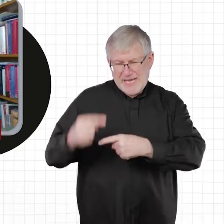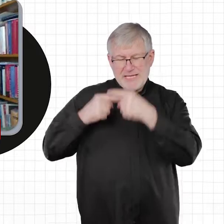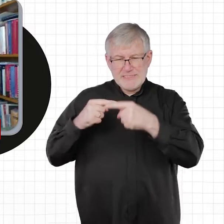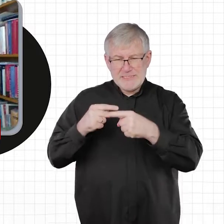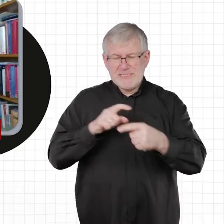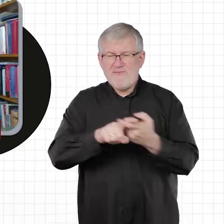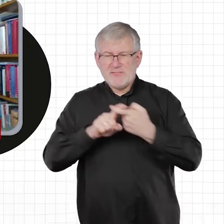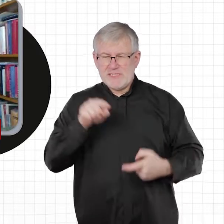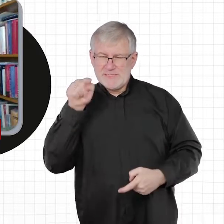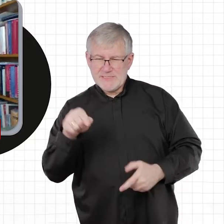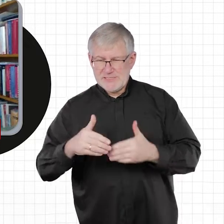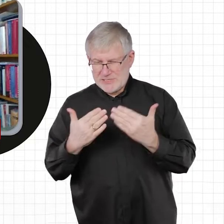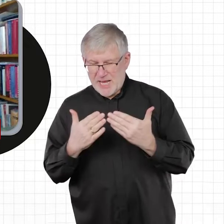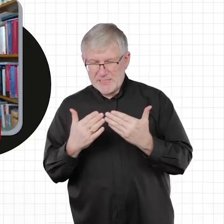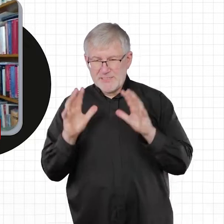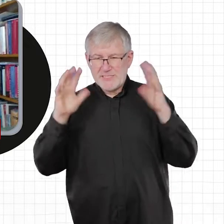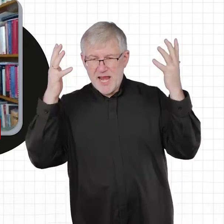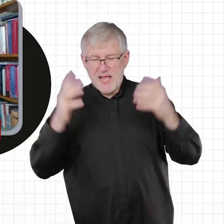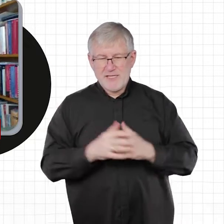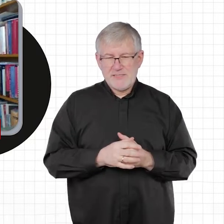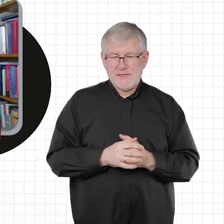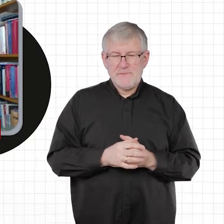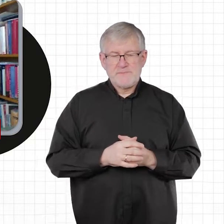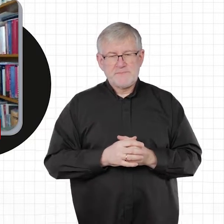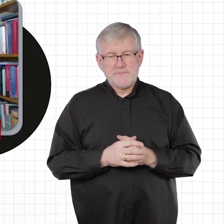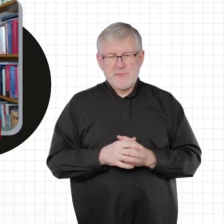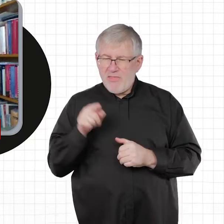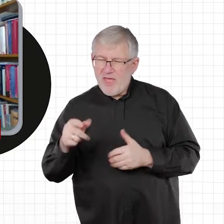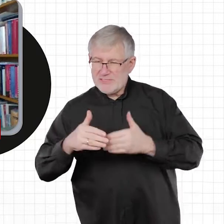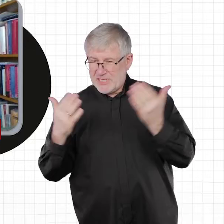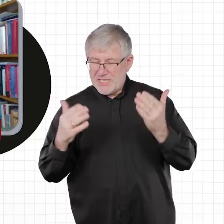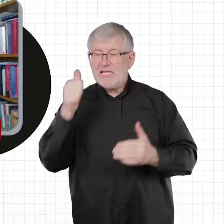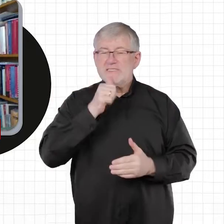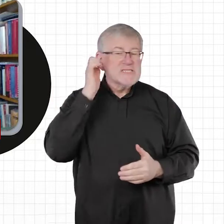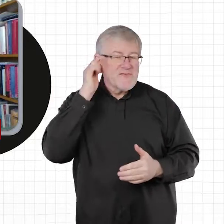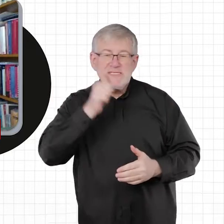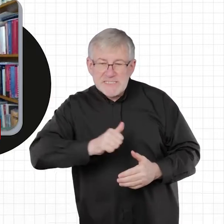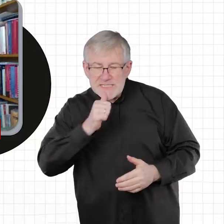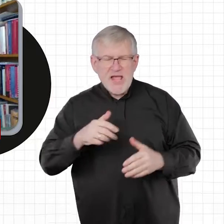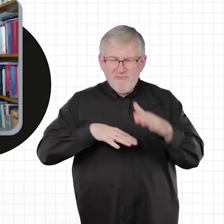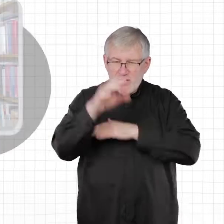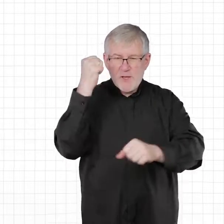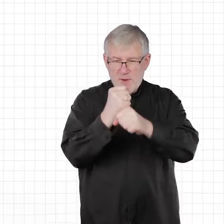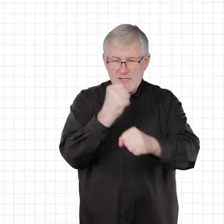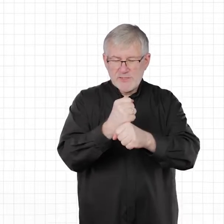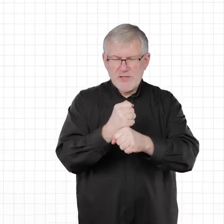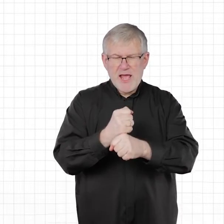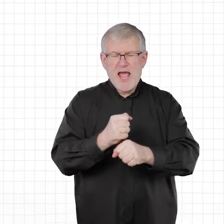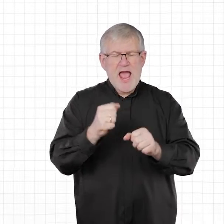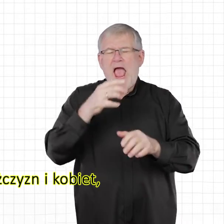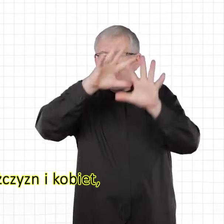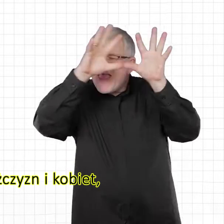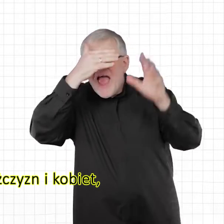political party, was established and run both in local and parliament elections and with a quite considerable